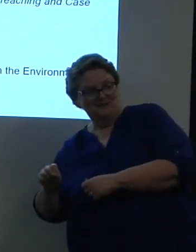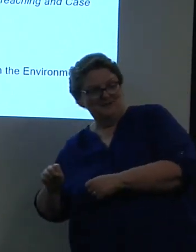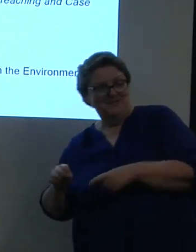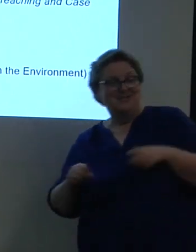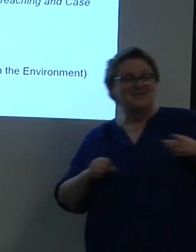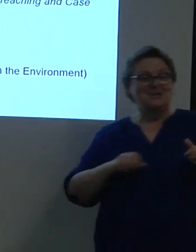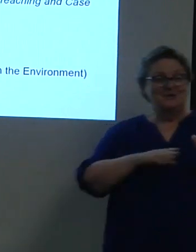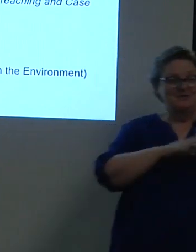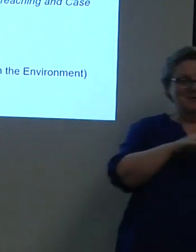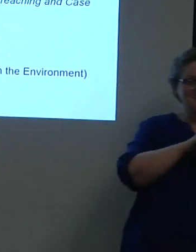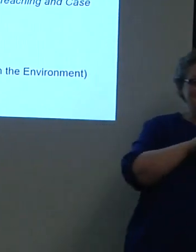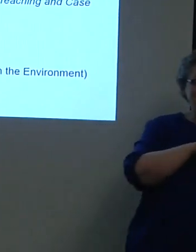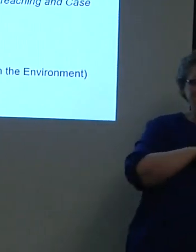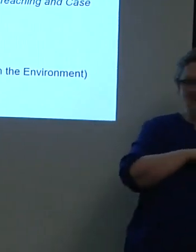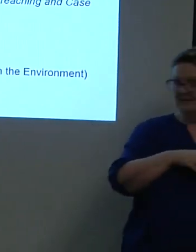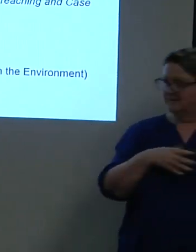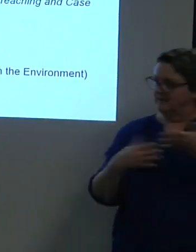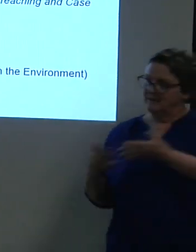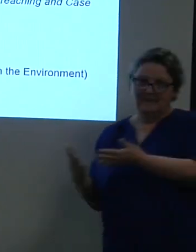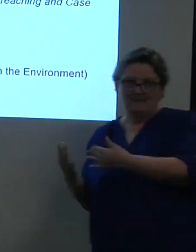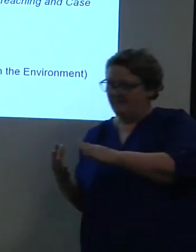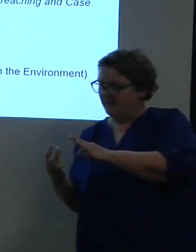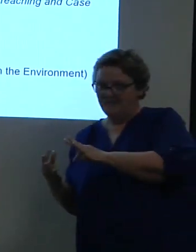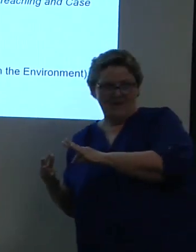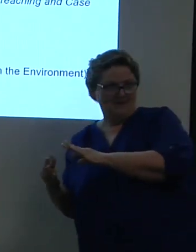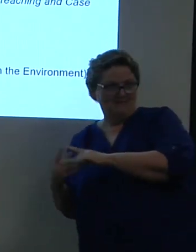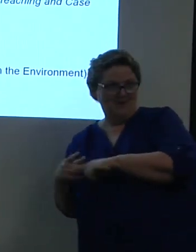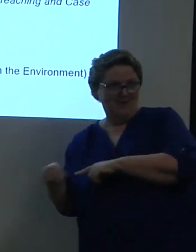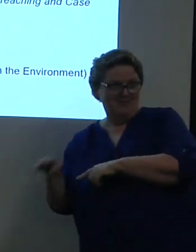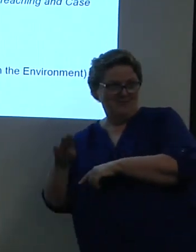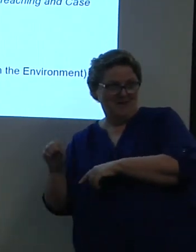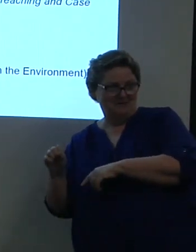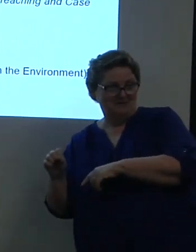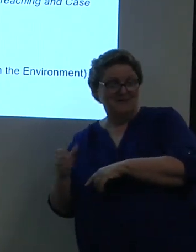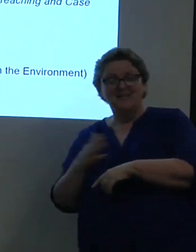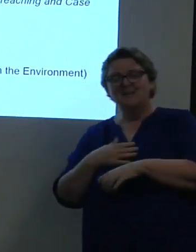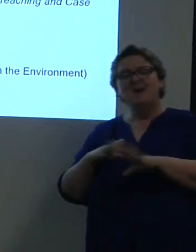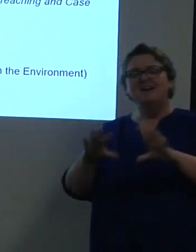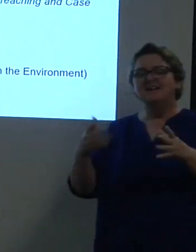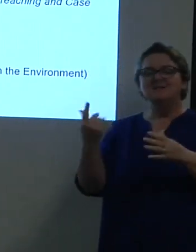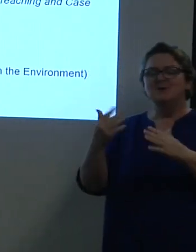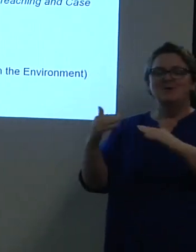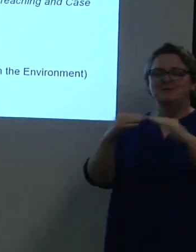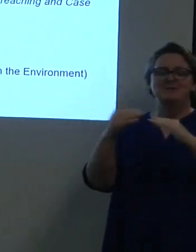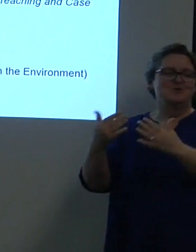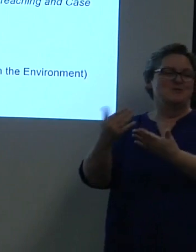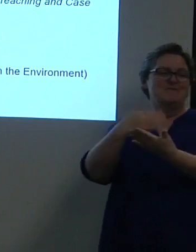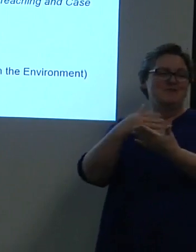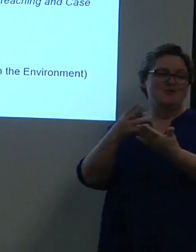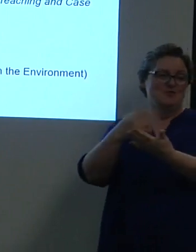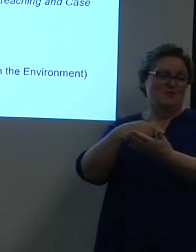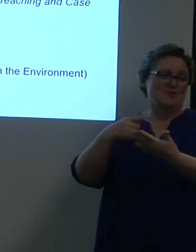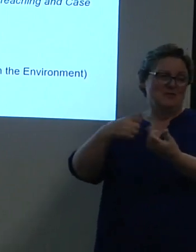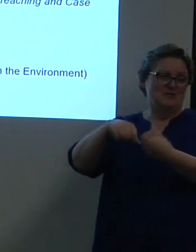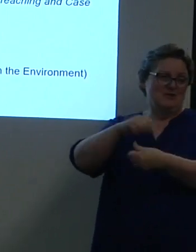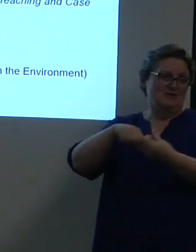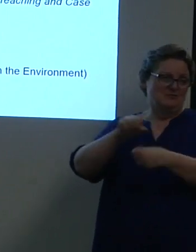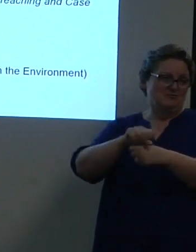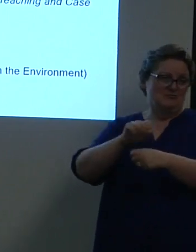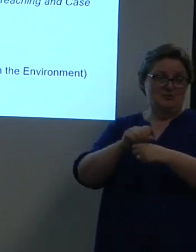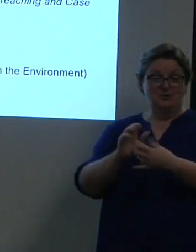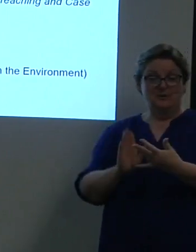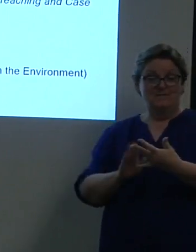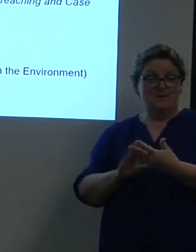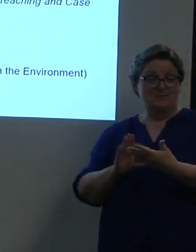their case study on, right, and get feedback from people. In my classes, we always peer review each other's work. So the students this semester who are